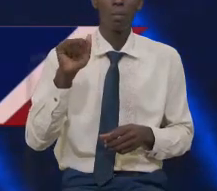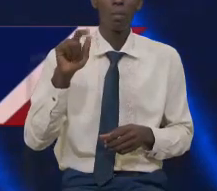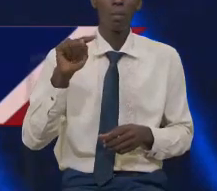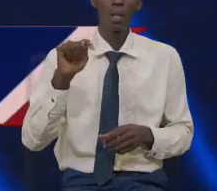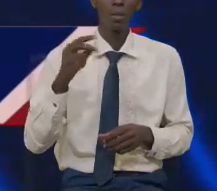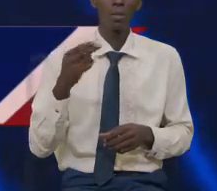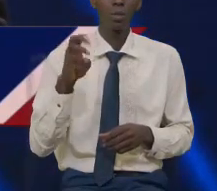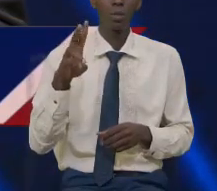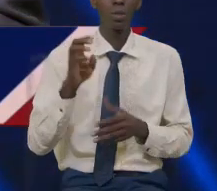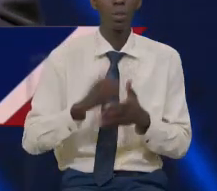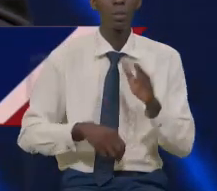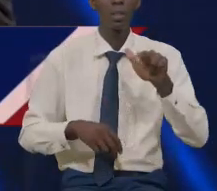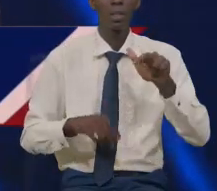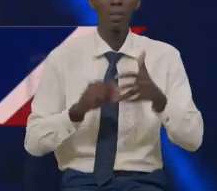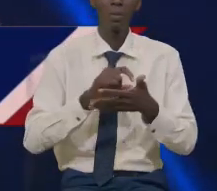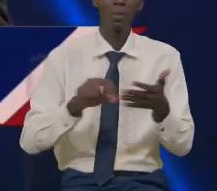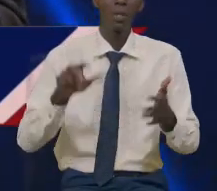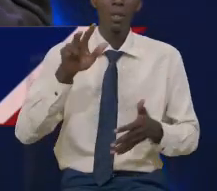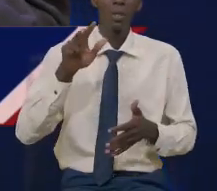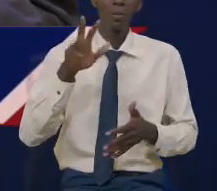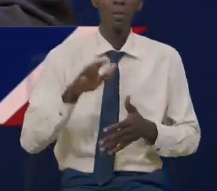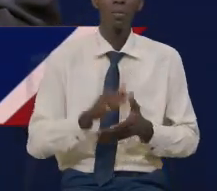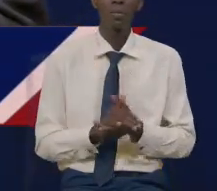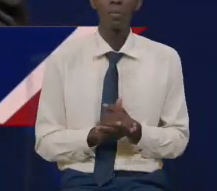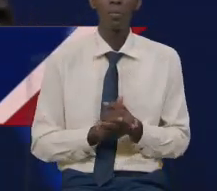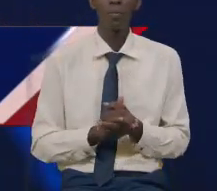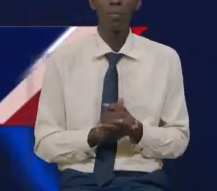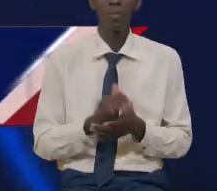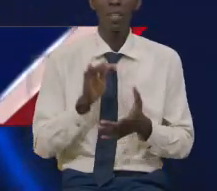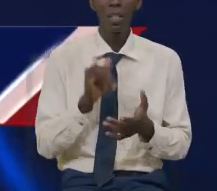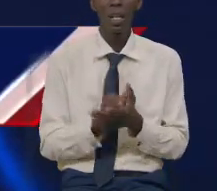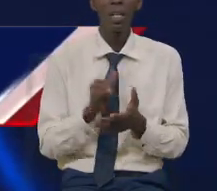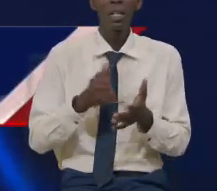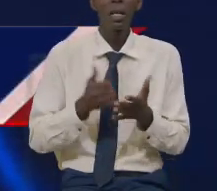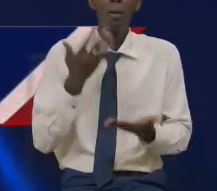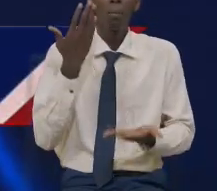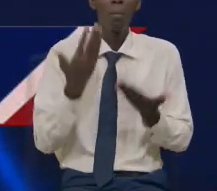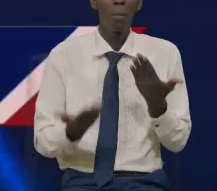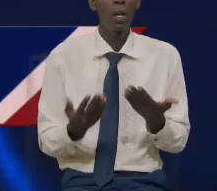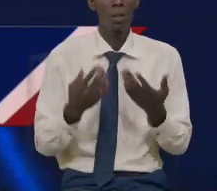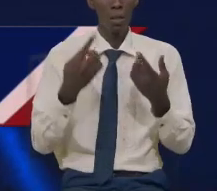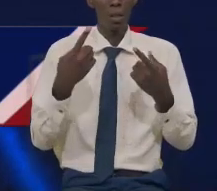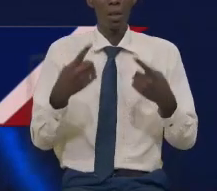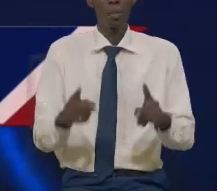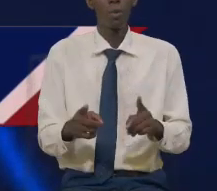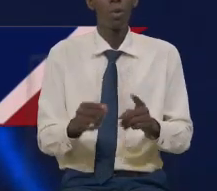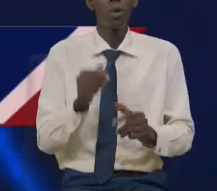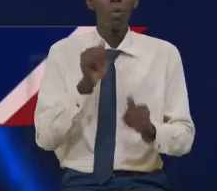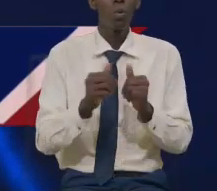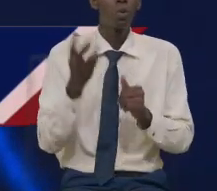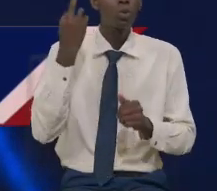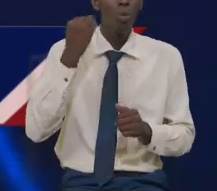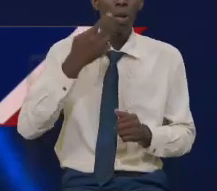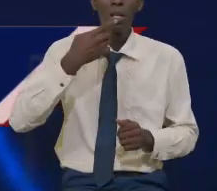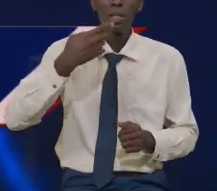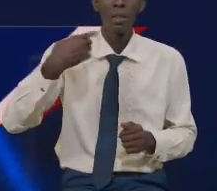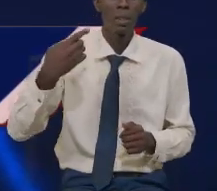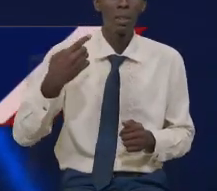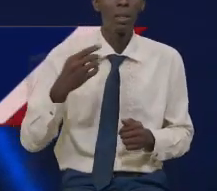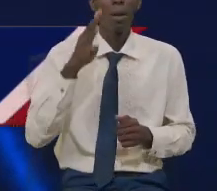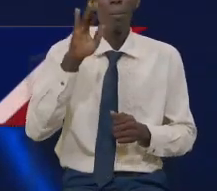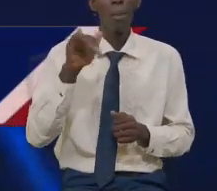35. In Matthew 13, verse 35, that it might be fulfilled which was spoken by